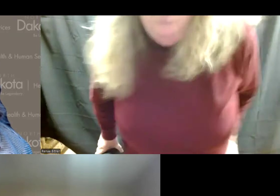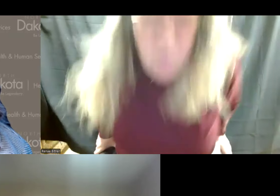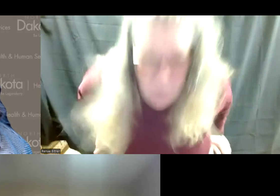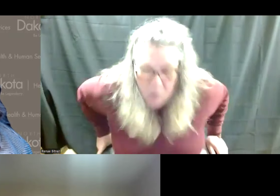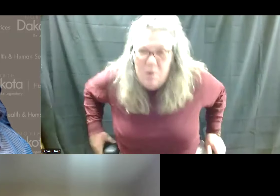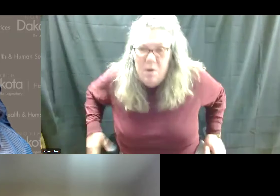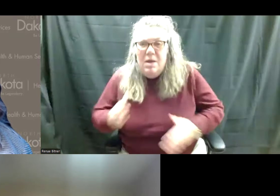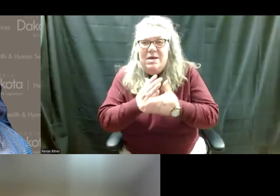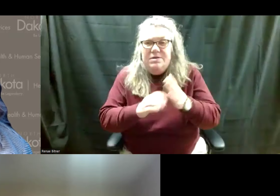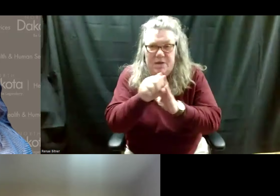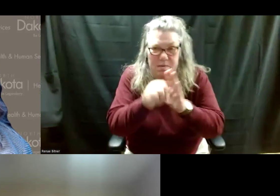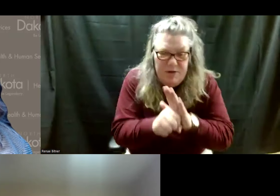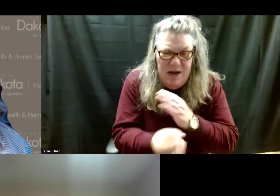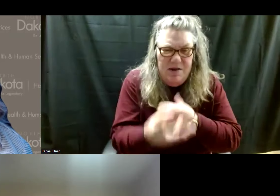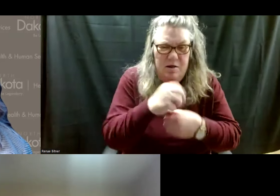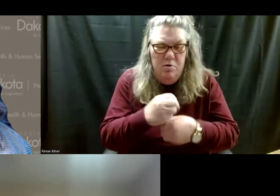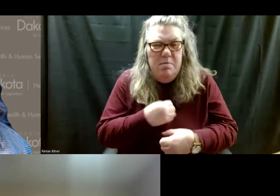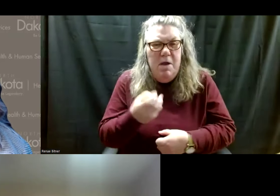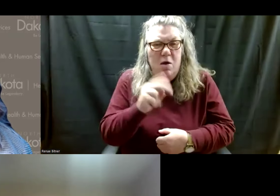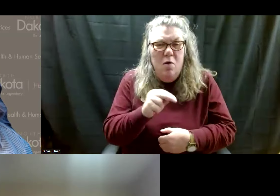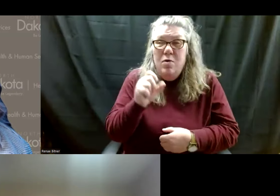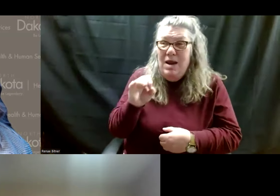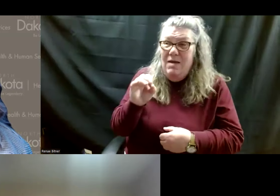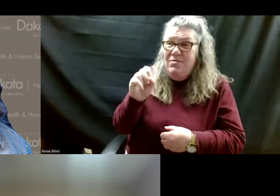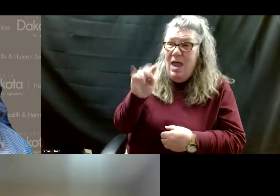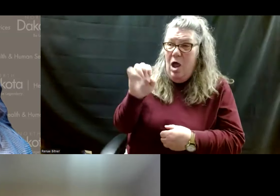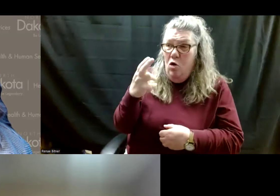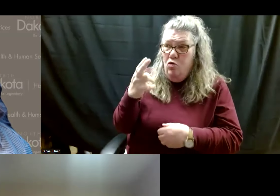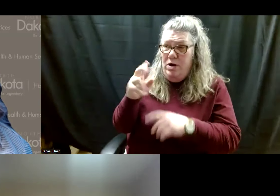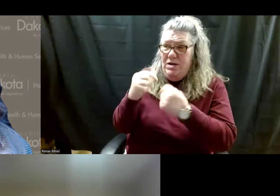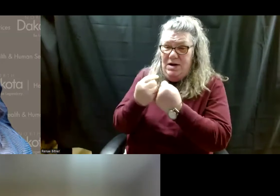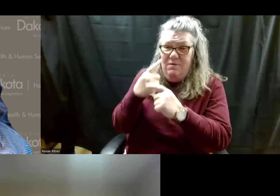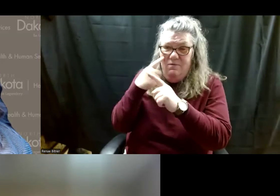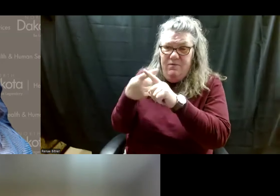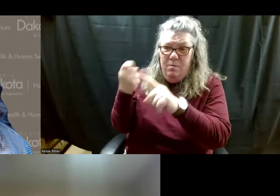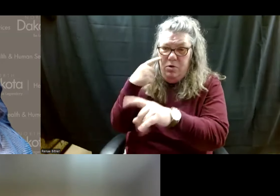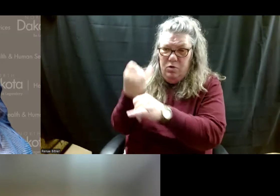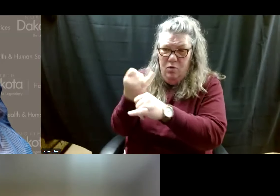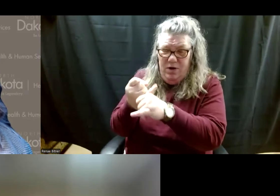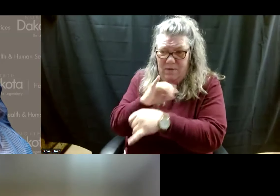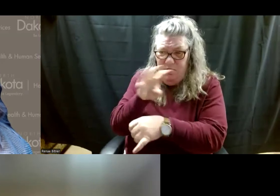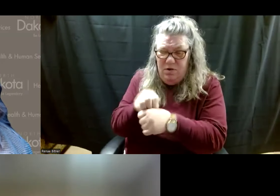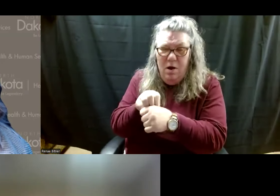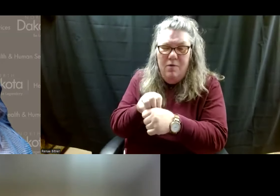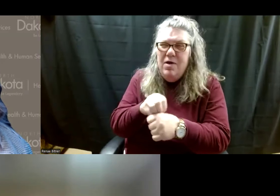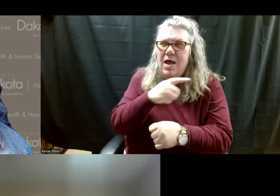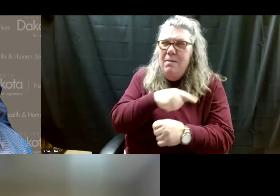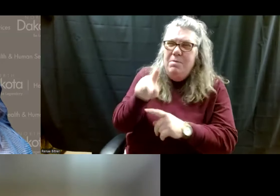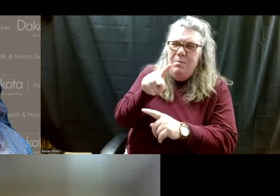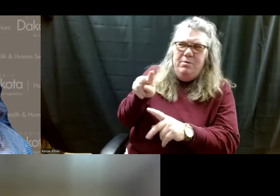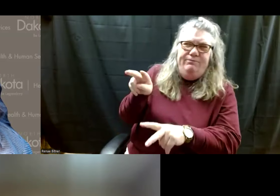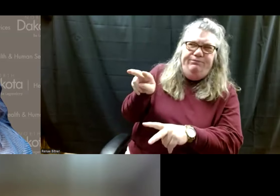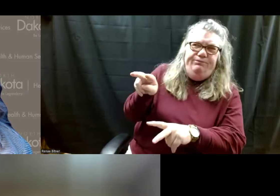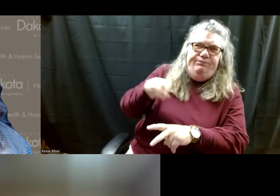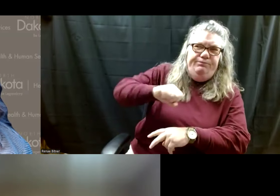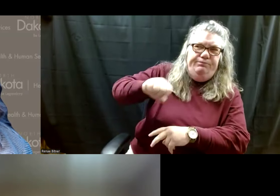about if the outreach team from the School for the Deaf is involved, then it's a recruiting mechanism for